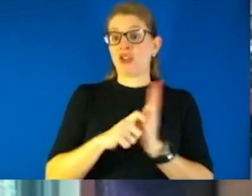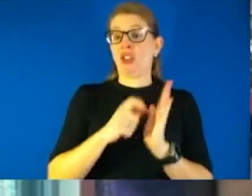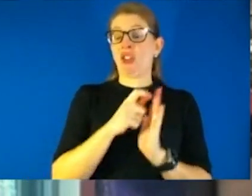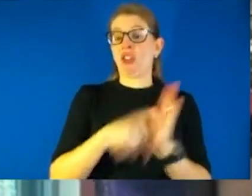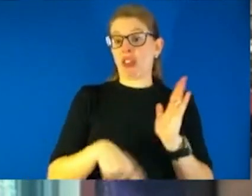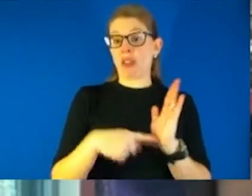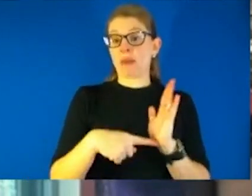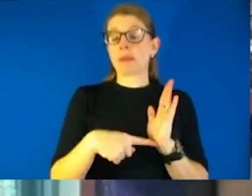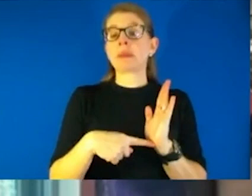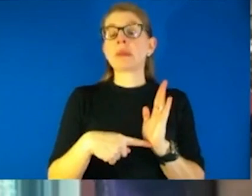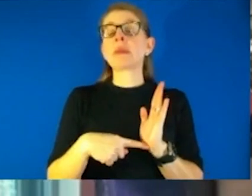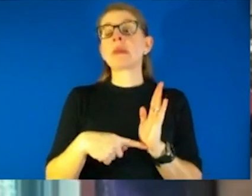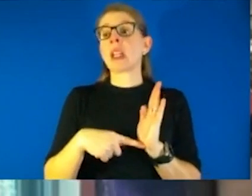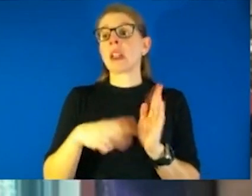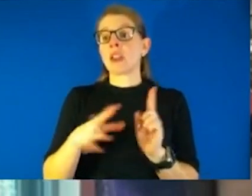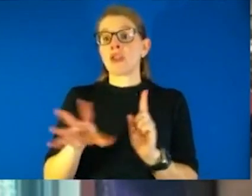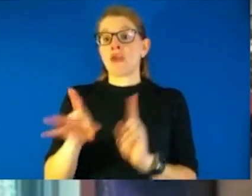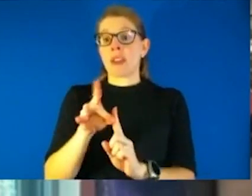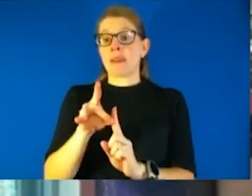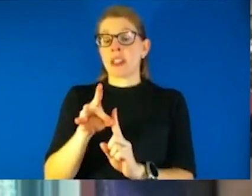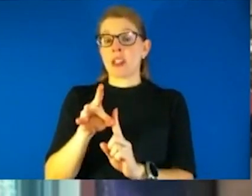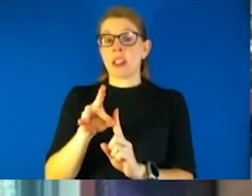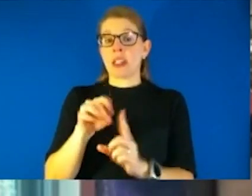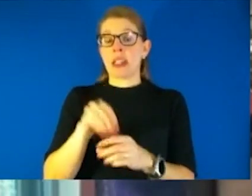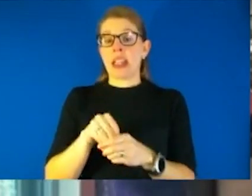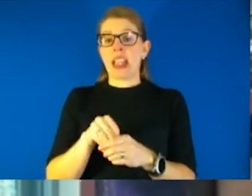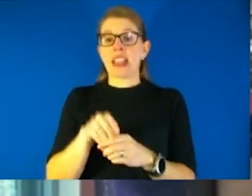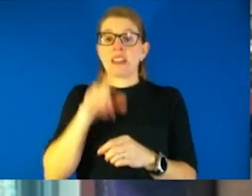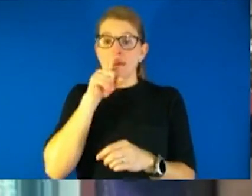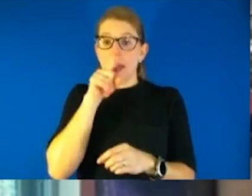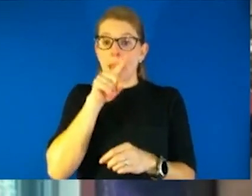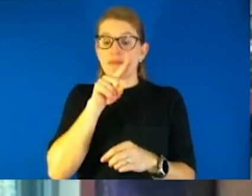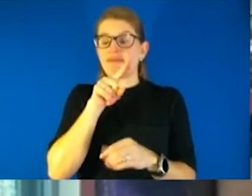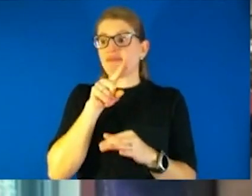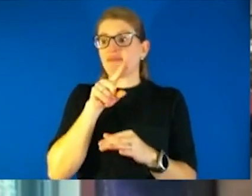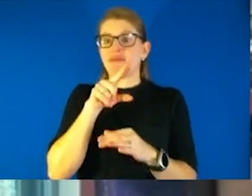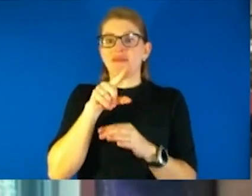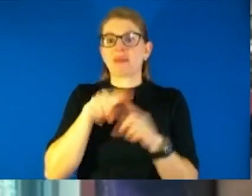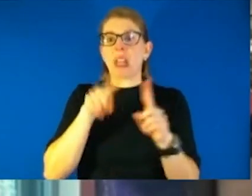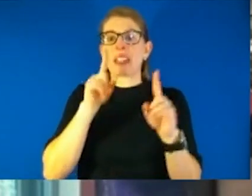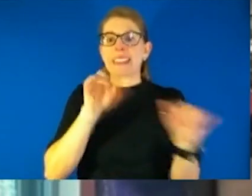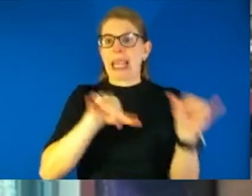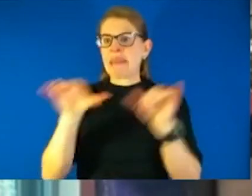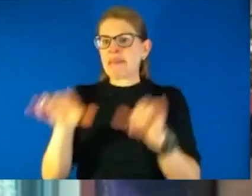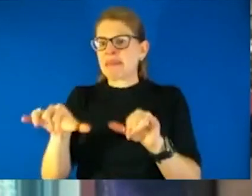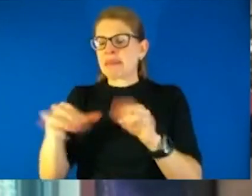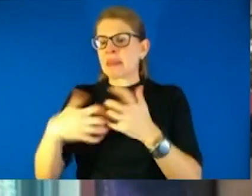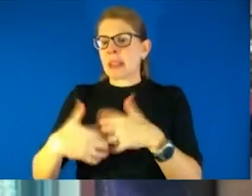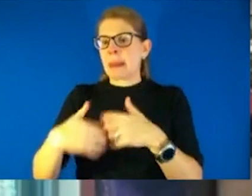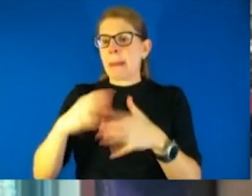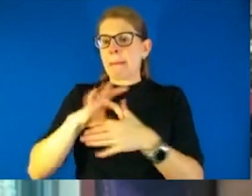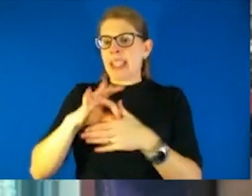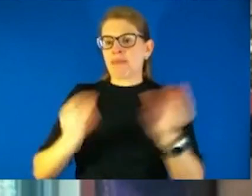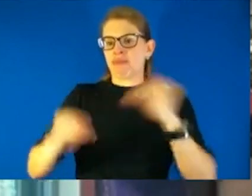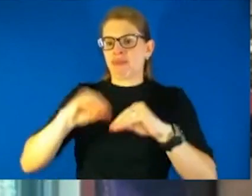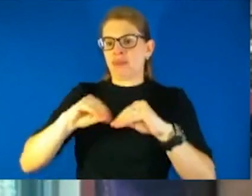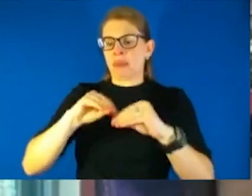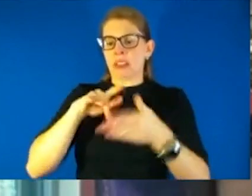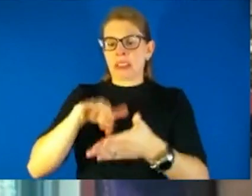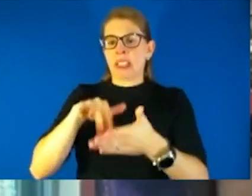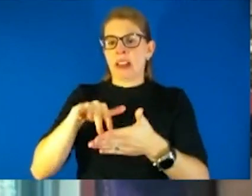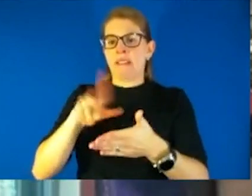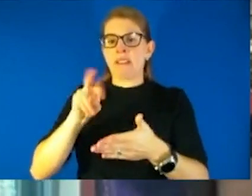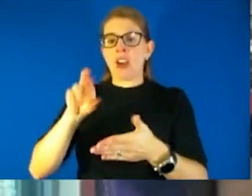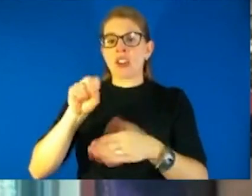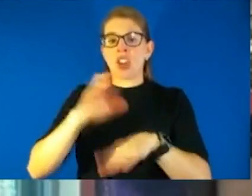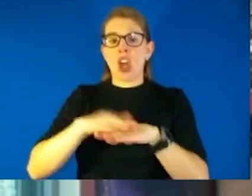at transmission in a simulated meat processing plant. That includes studies of virus on surfaces. But as